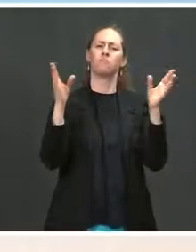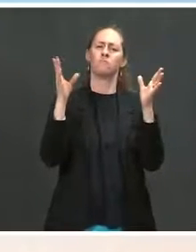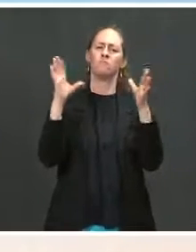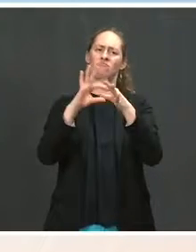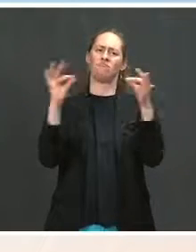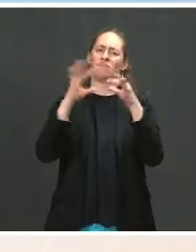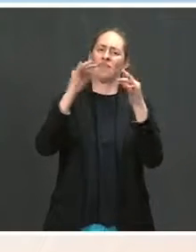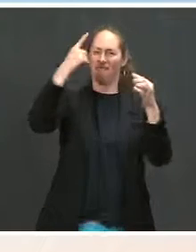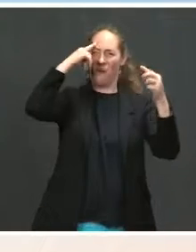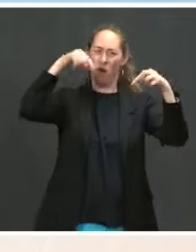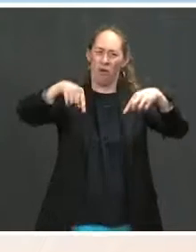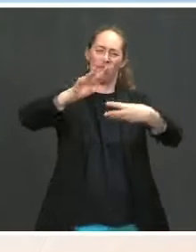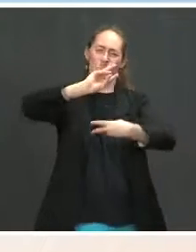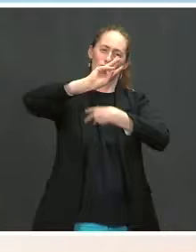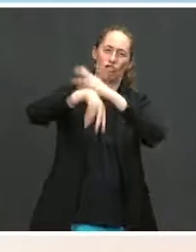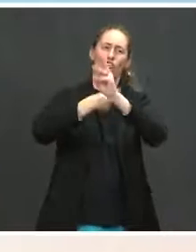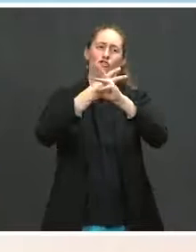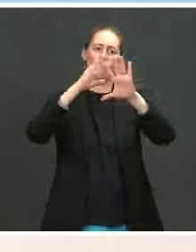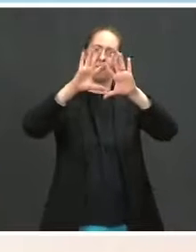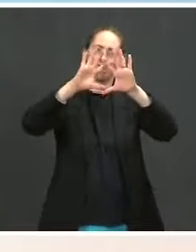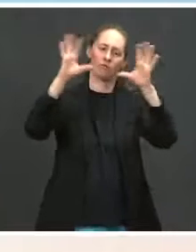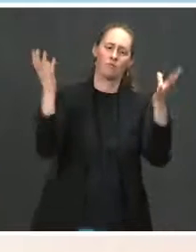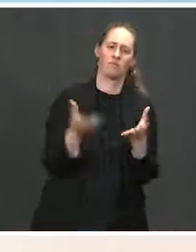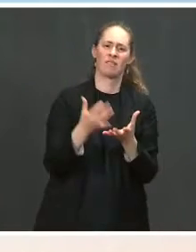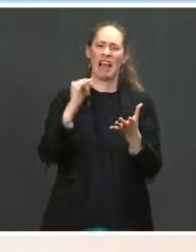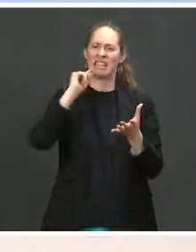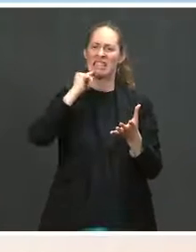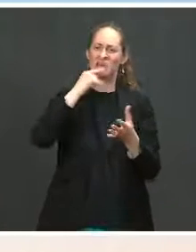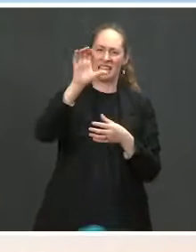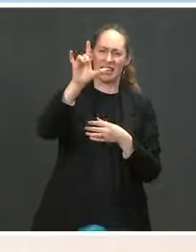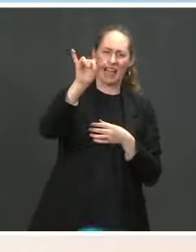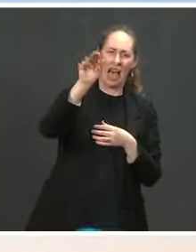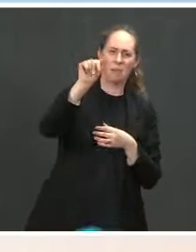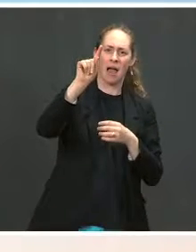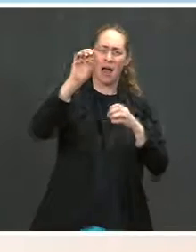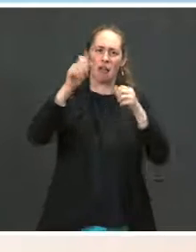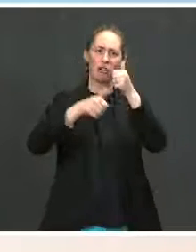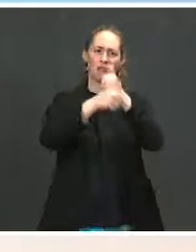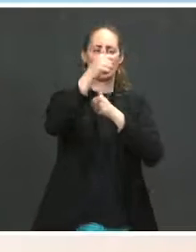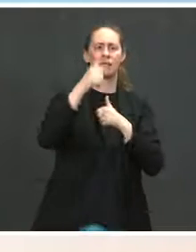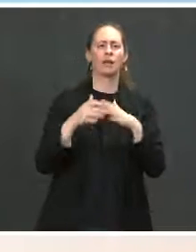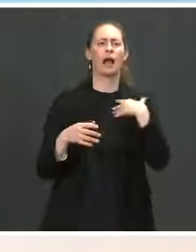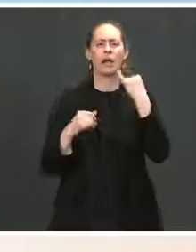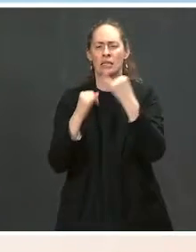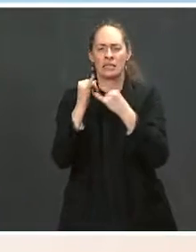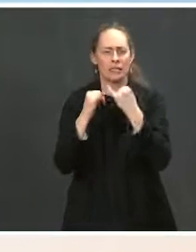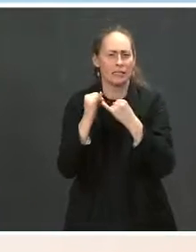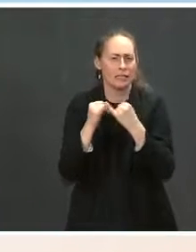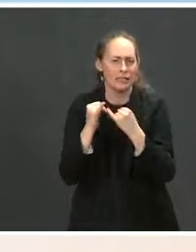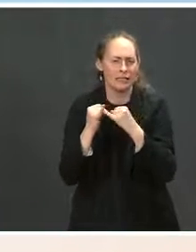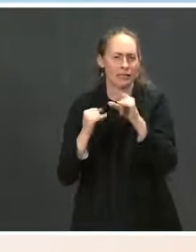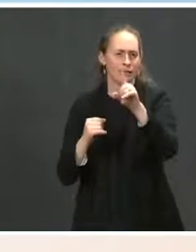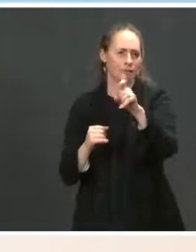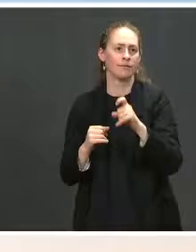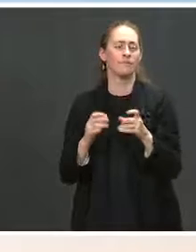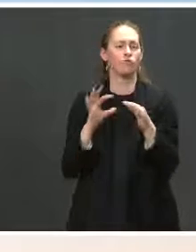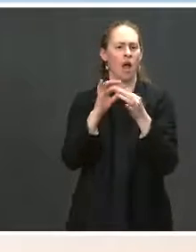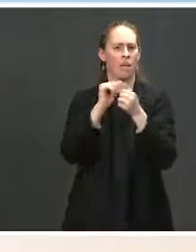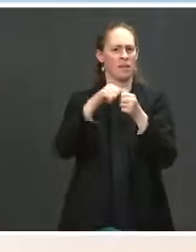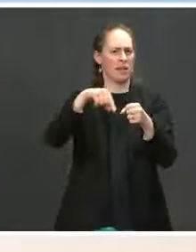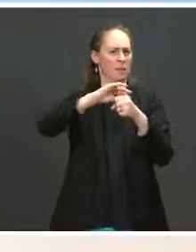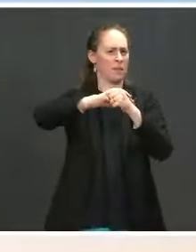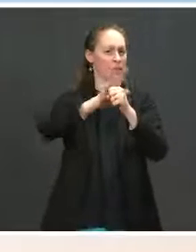to address the threat of the climate crisis. Can I just ask one last question about the pandemic? Mm-hmm. Because the White